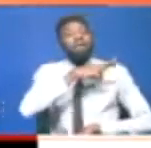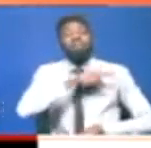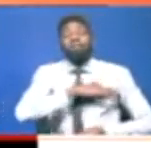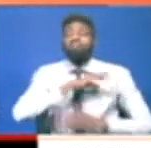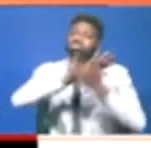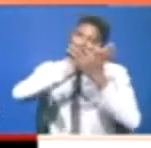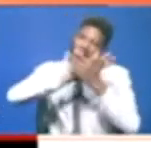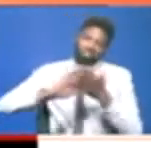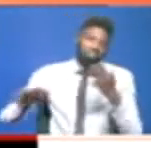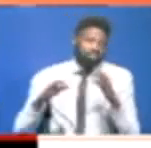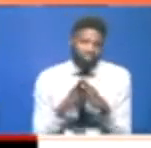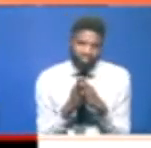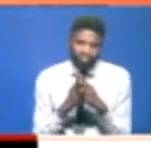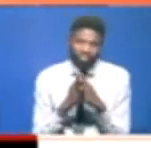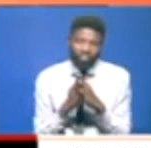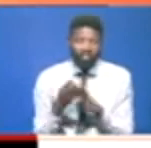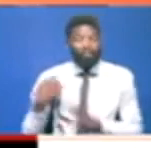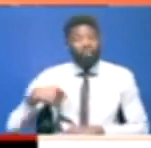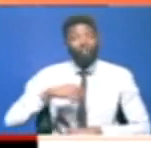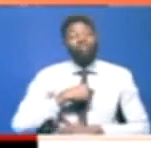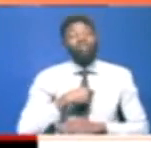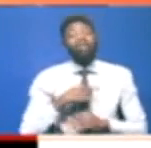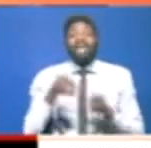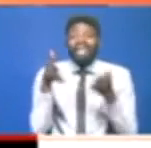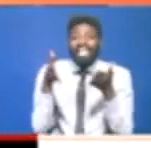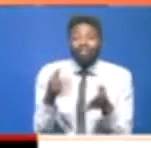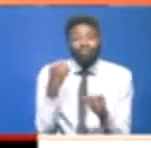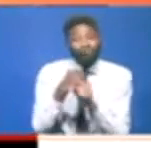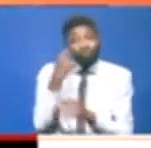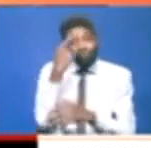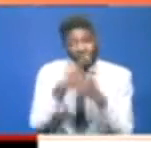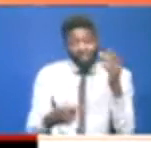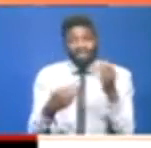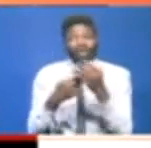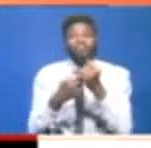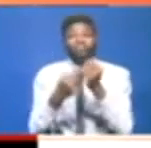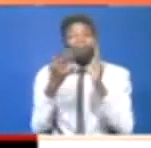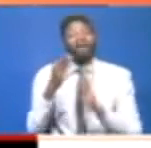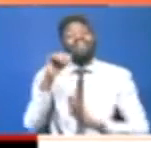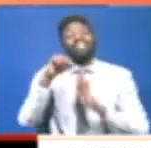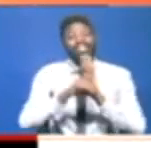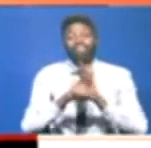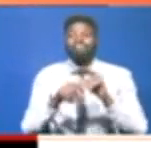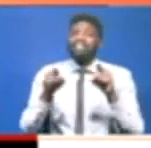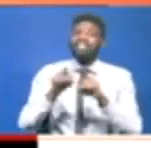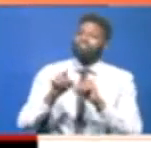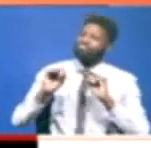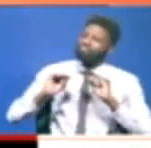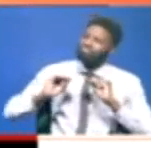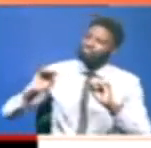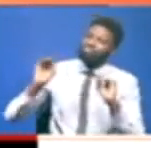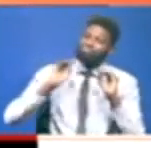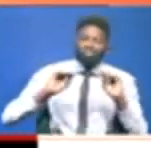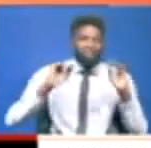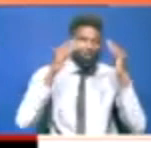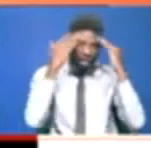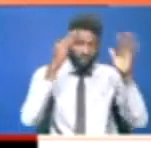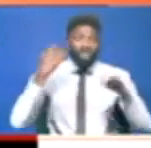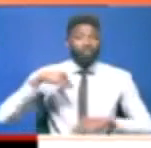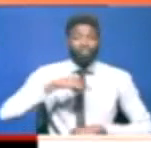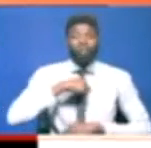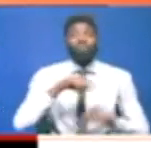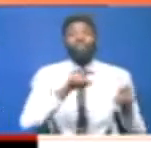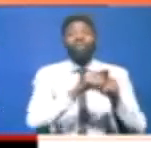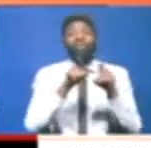benefit. Uh-huh. So what we are doing is through partnerships and also through this sensitization, we are also informing the employers who are